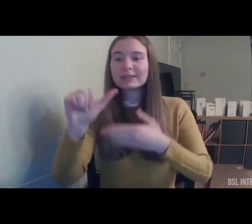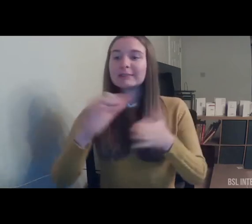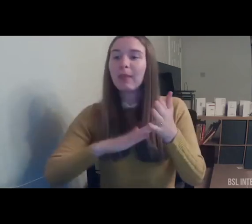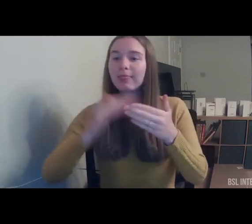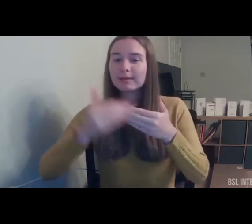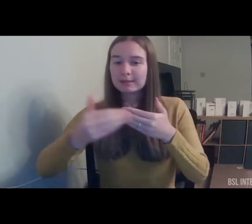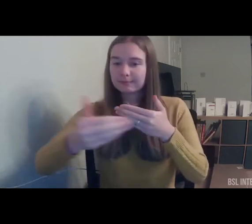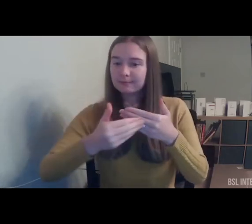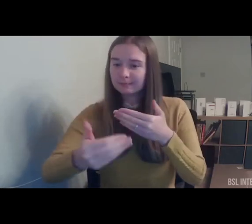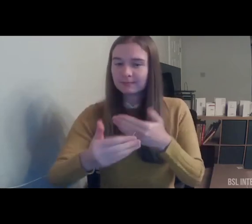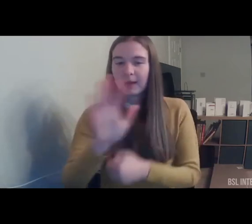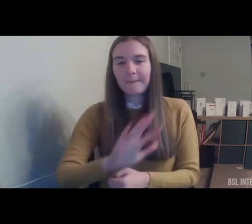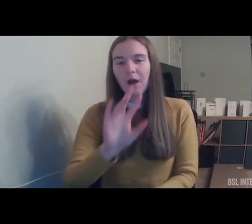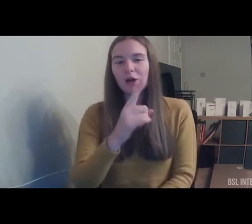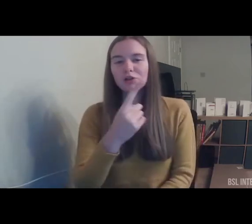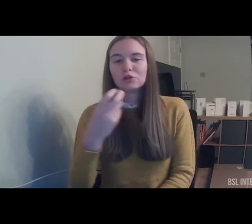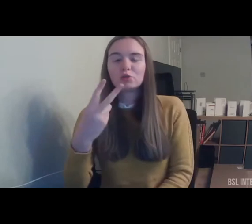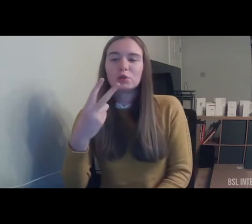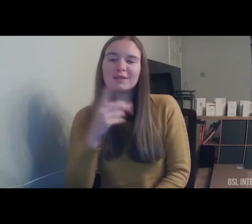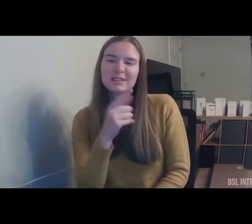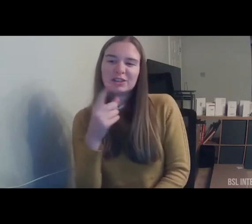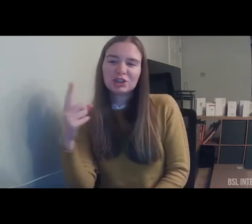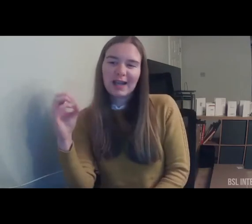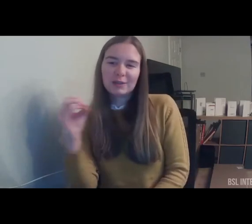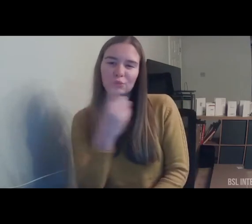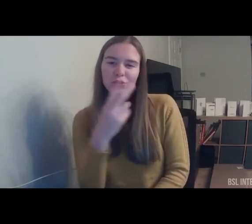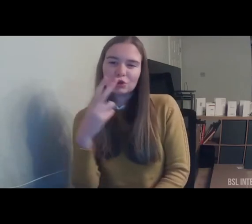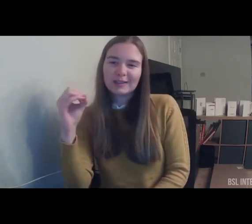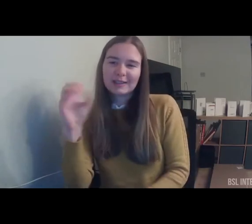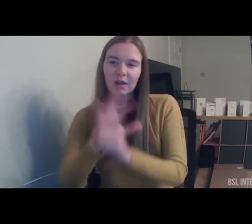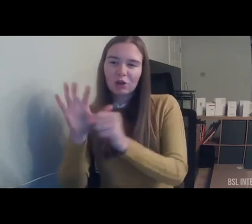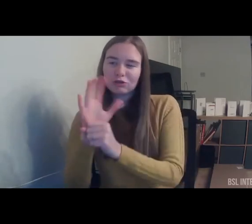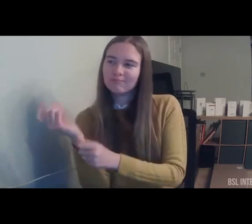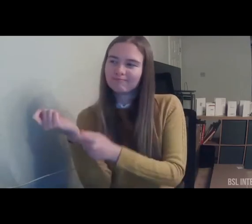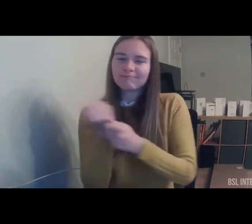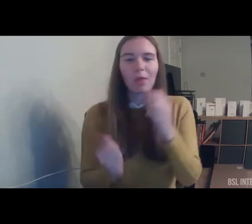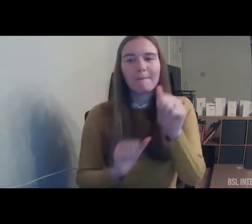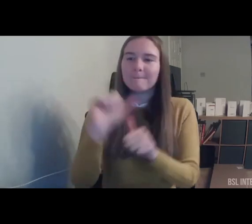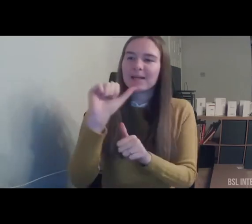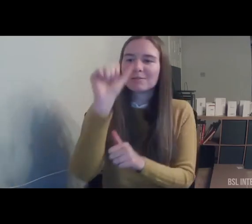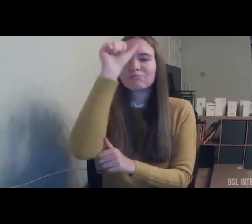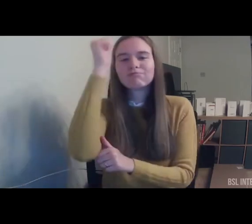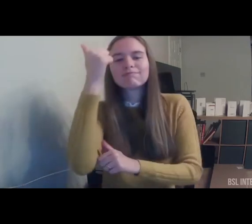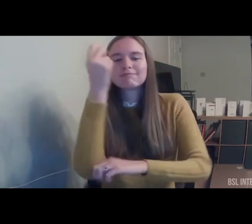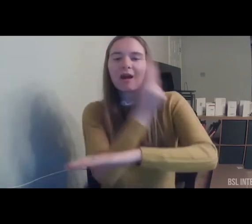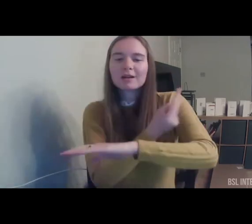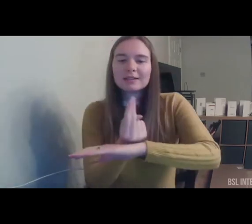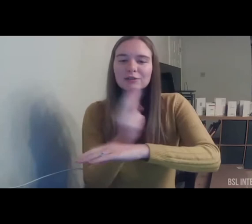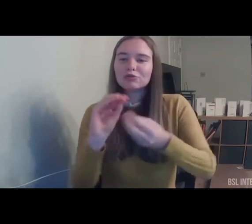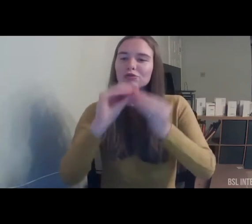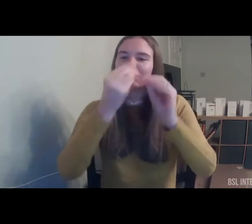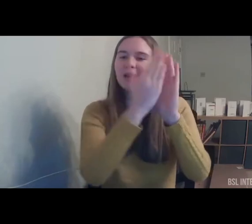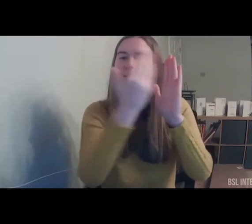110, 112 countries bring their brightest and their best architects to create exhibitions and installations